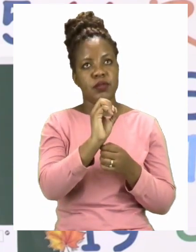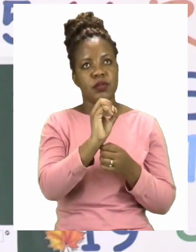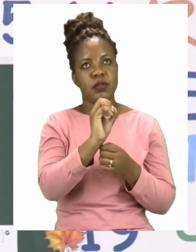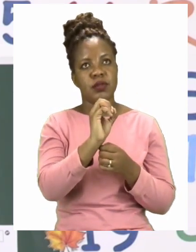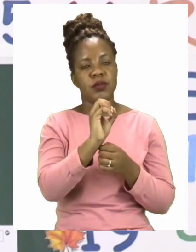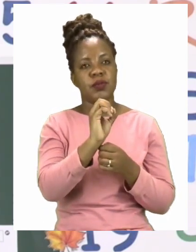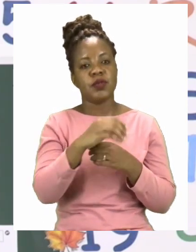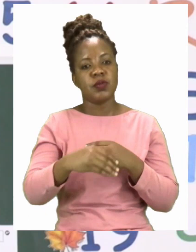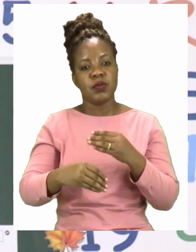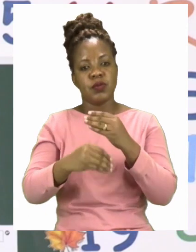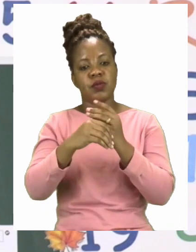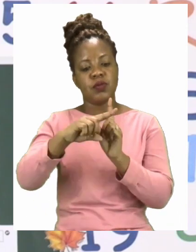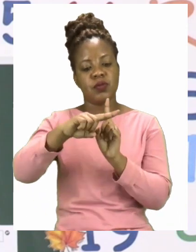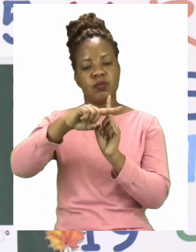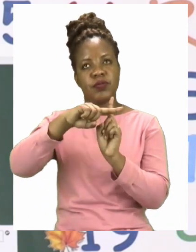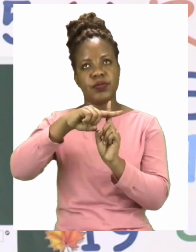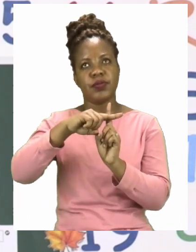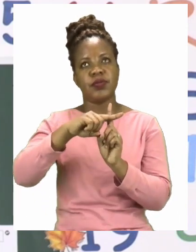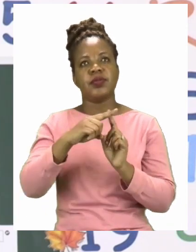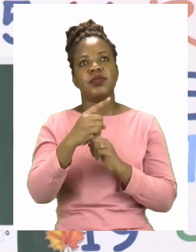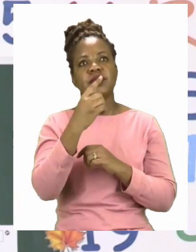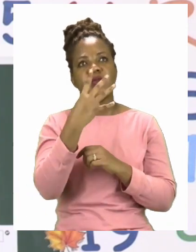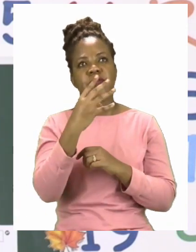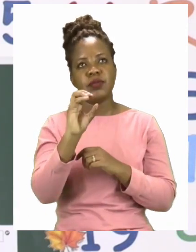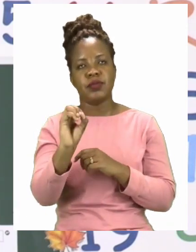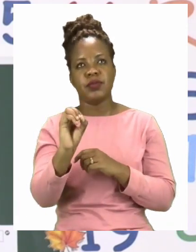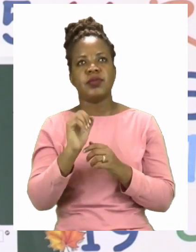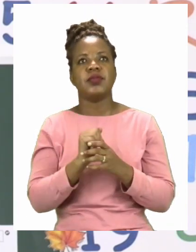plus 40.